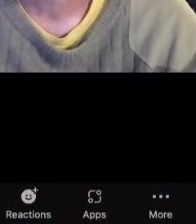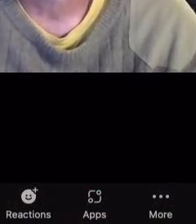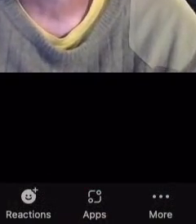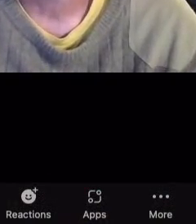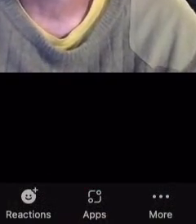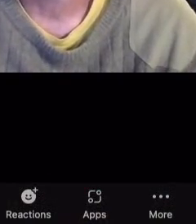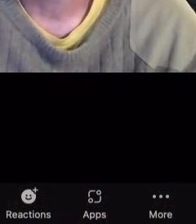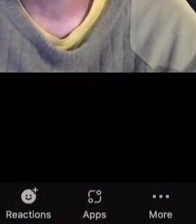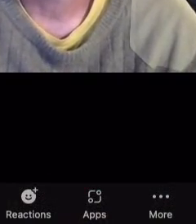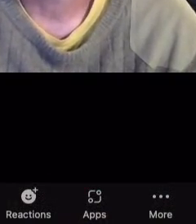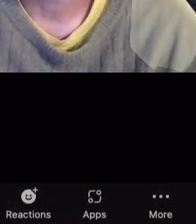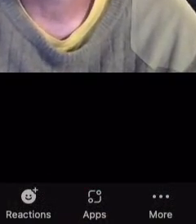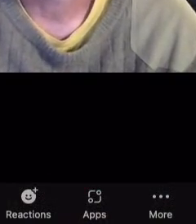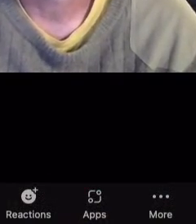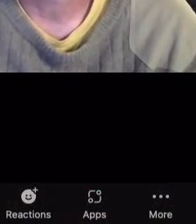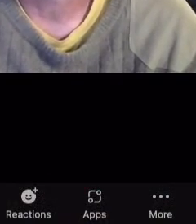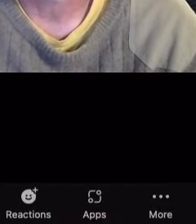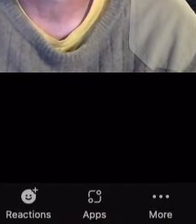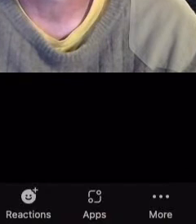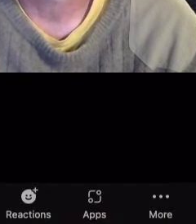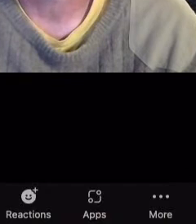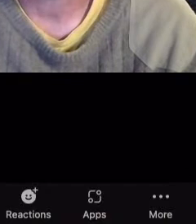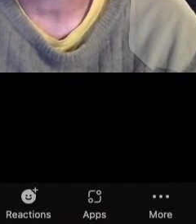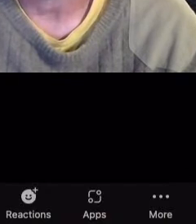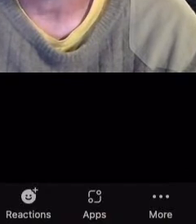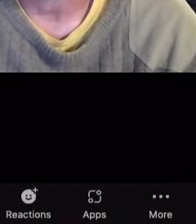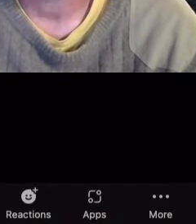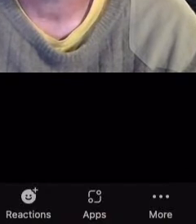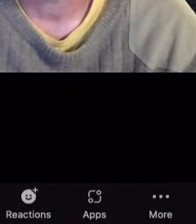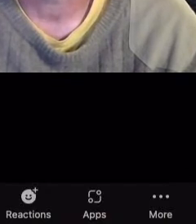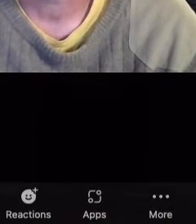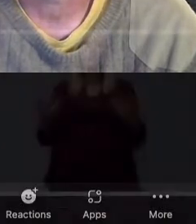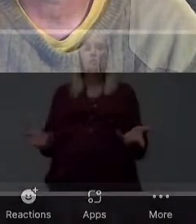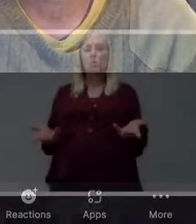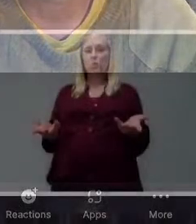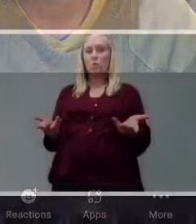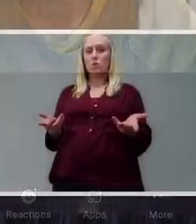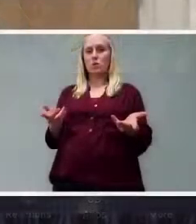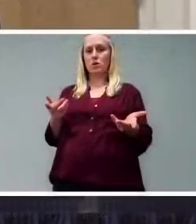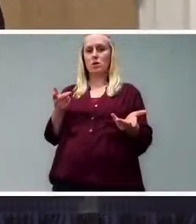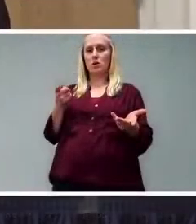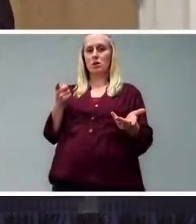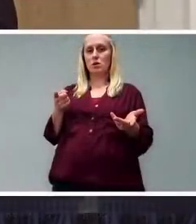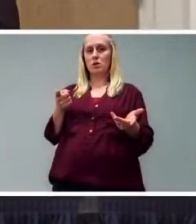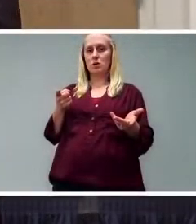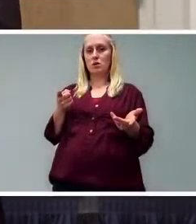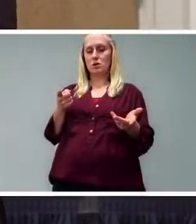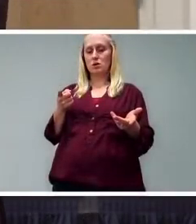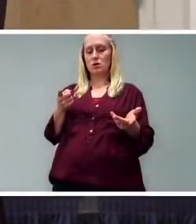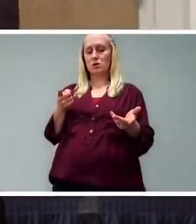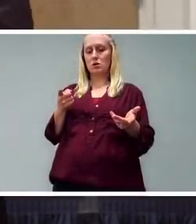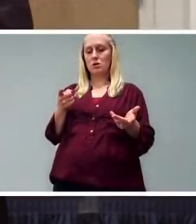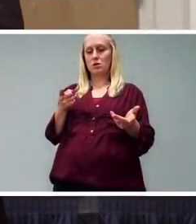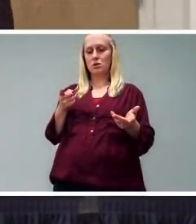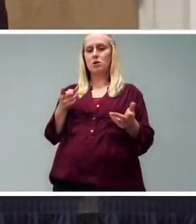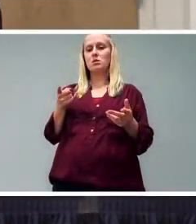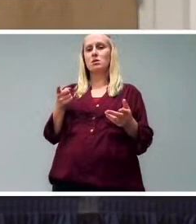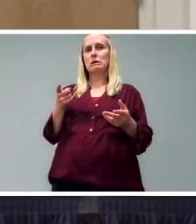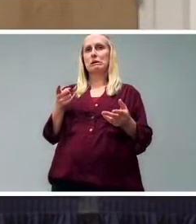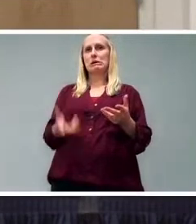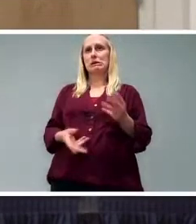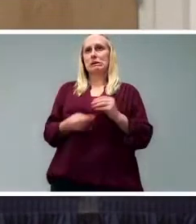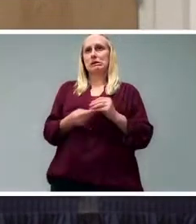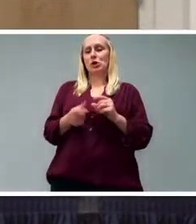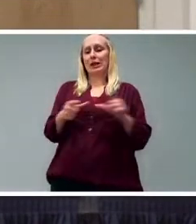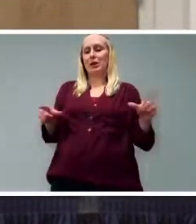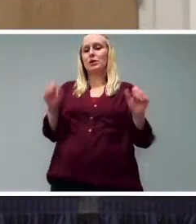work. And so the easement and equitable servitude language, and Paul can describe